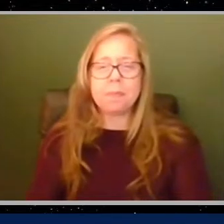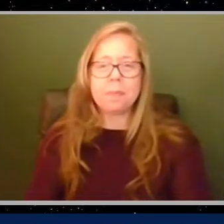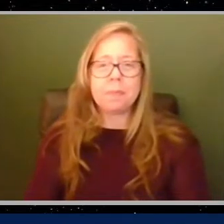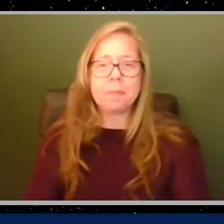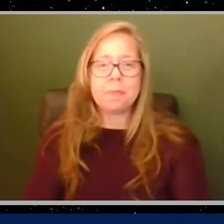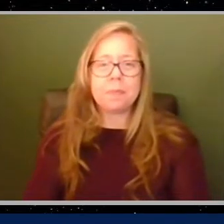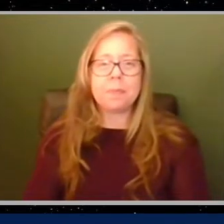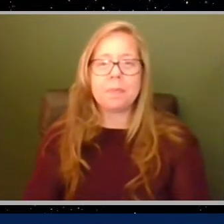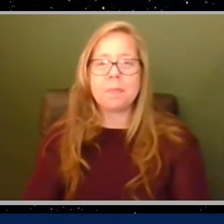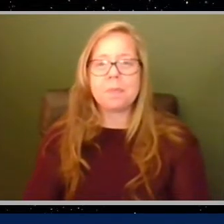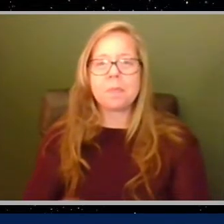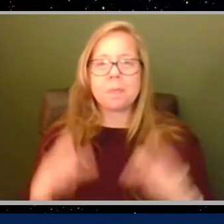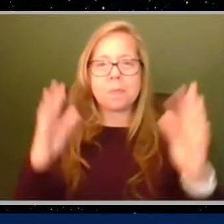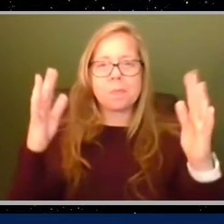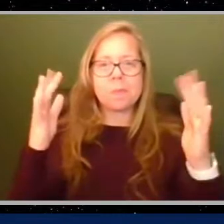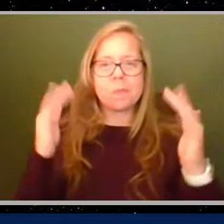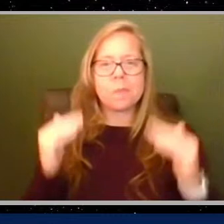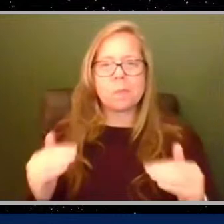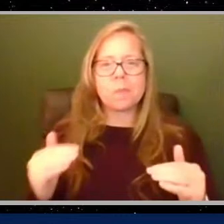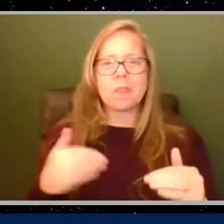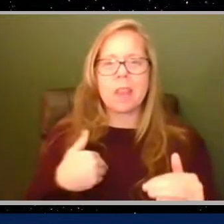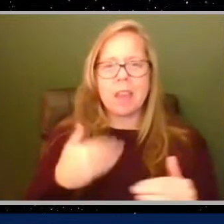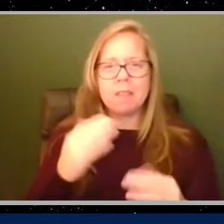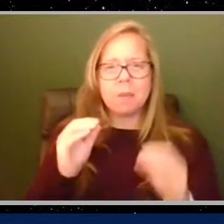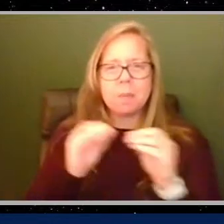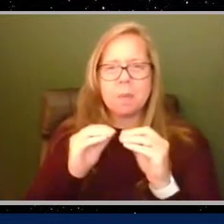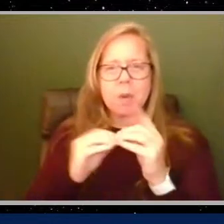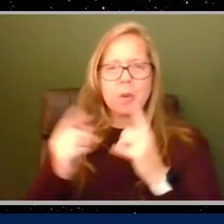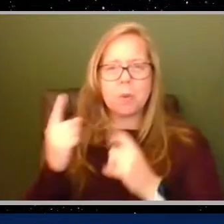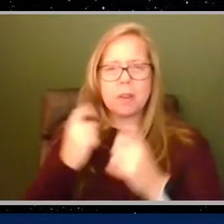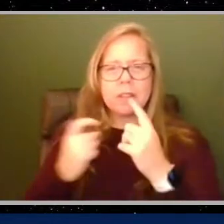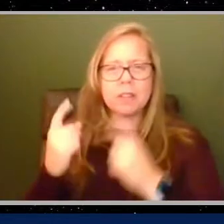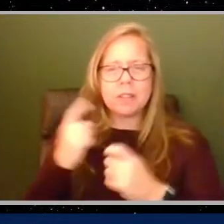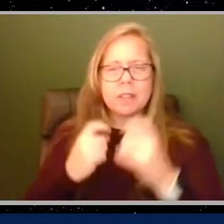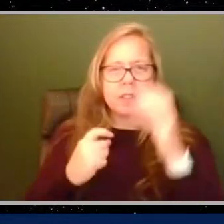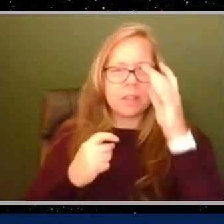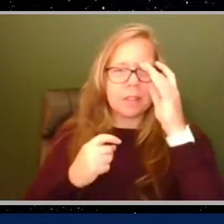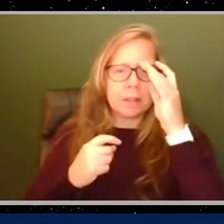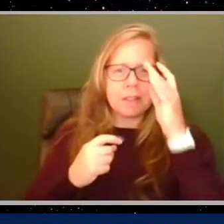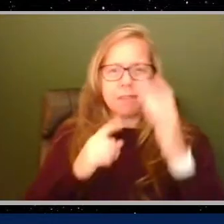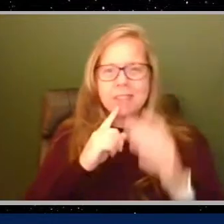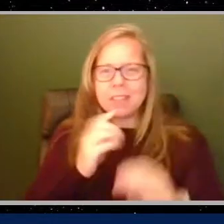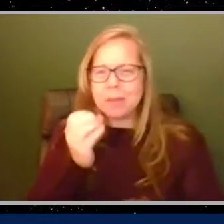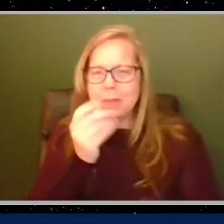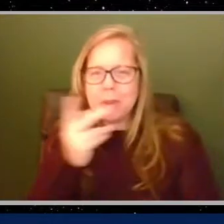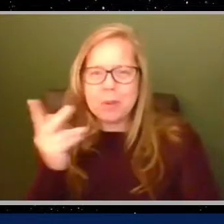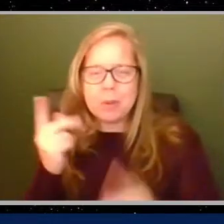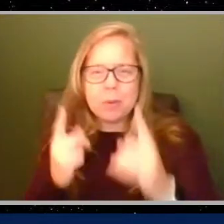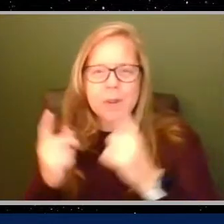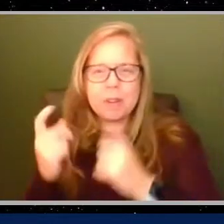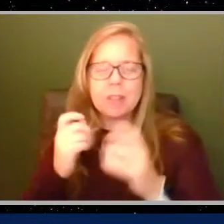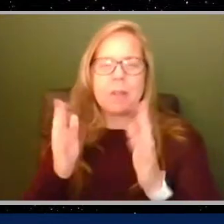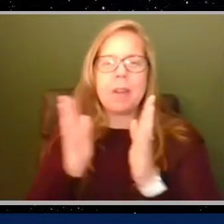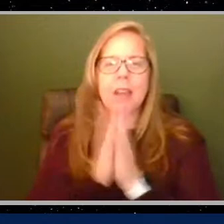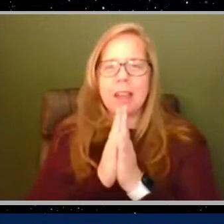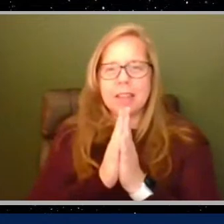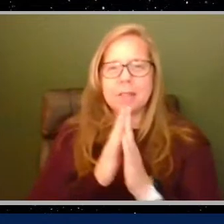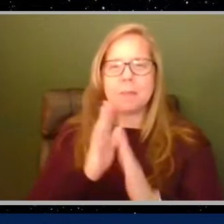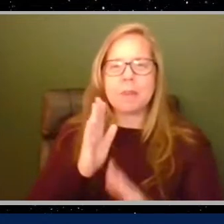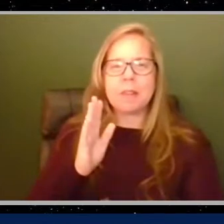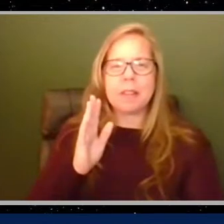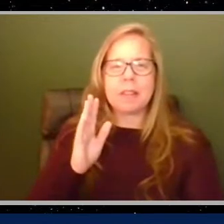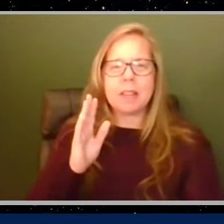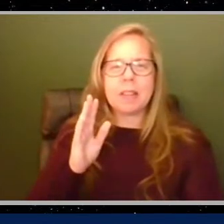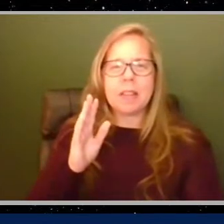couple other questions. I'm running a little low on questions here. We asked about the experiments published,